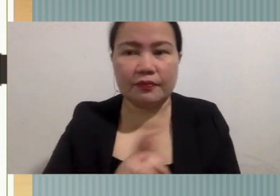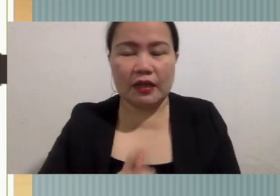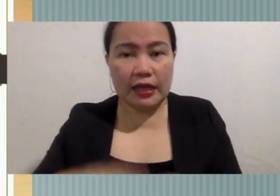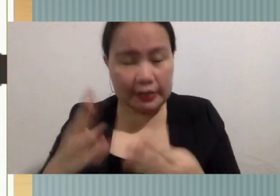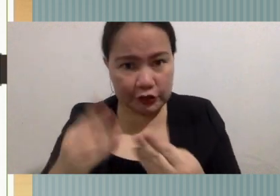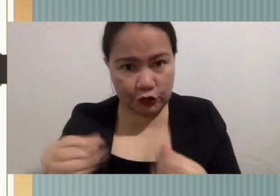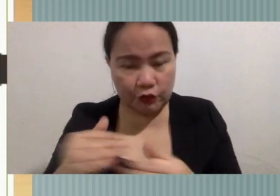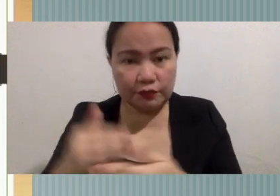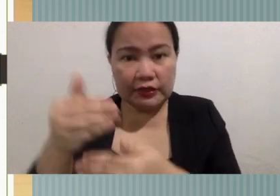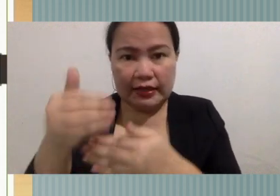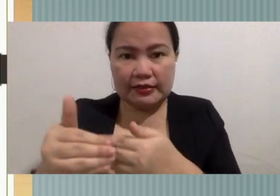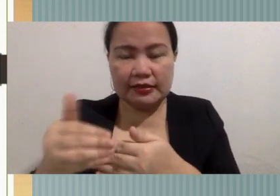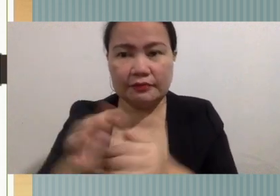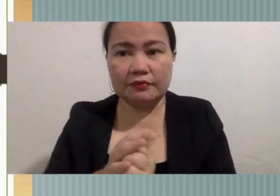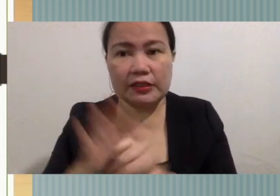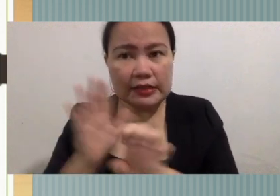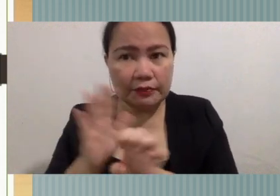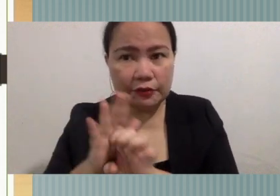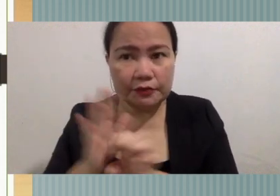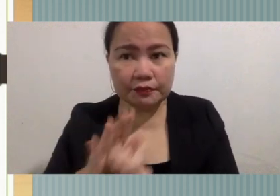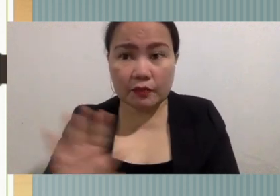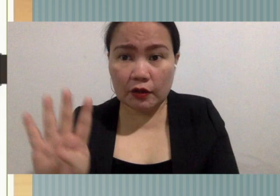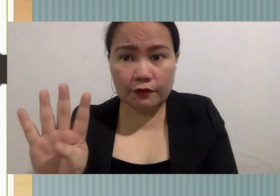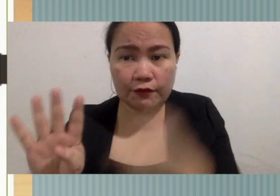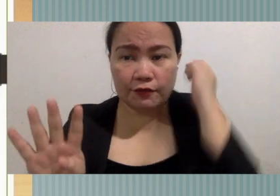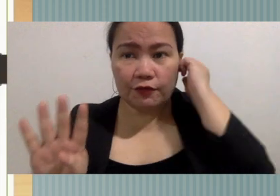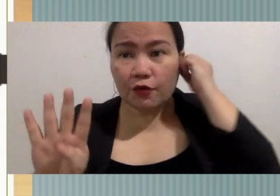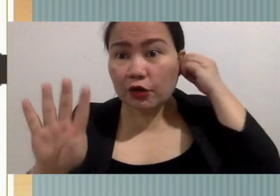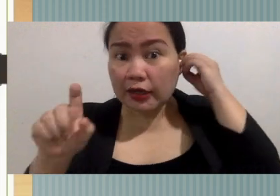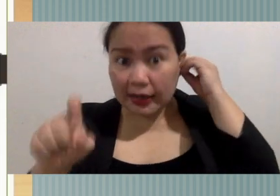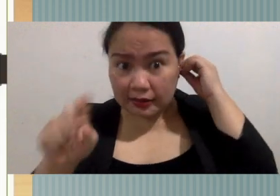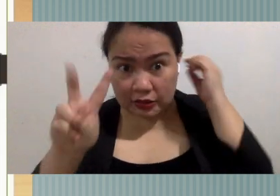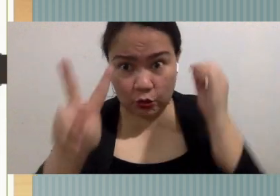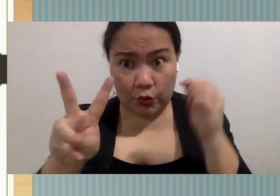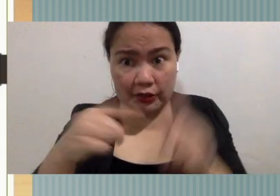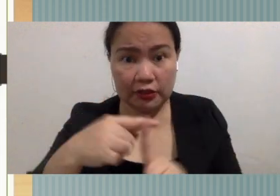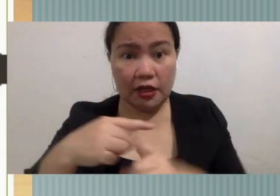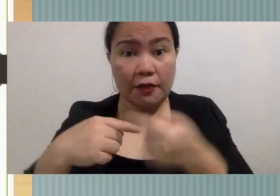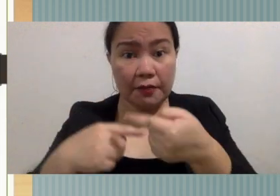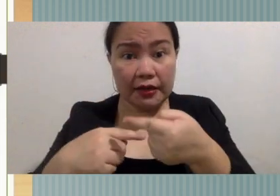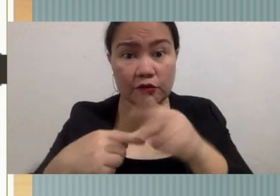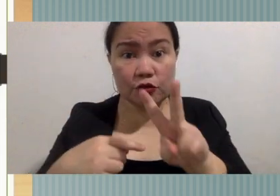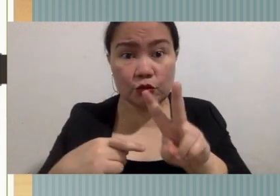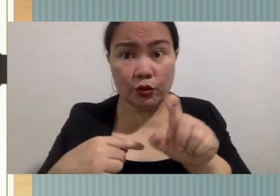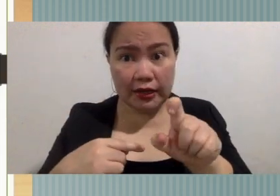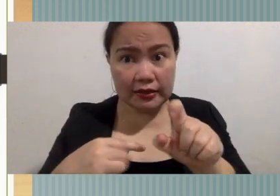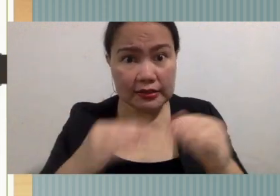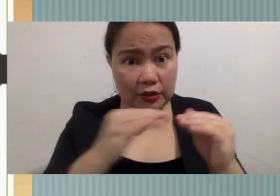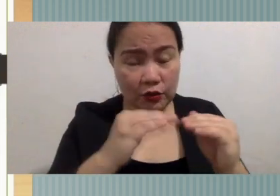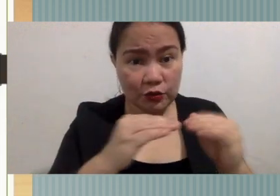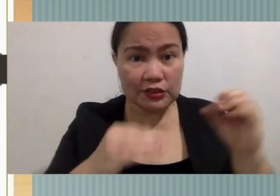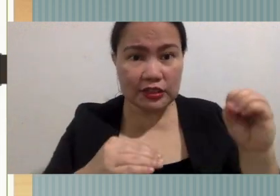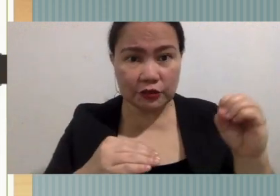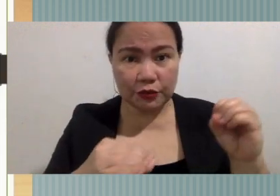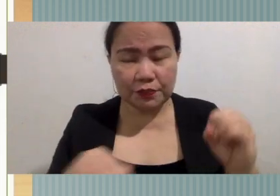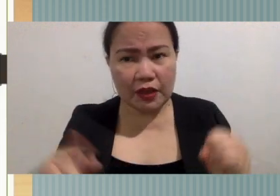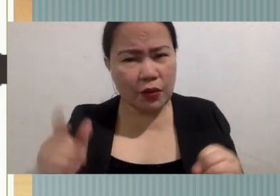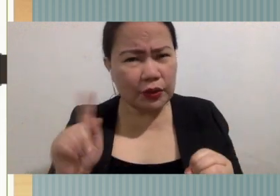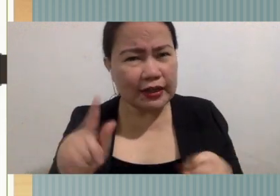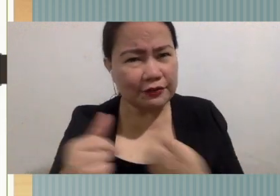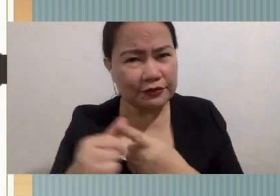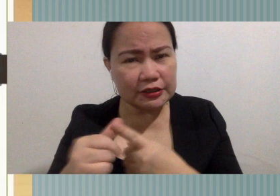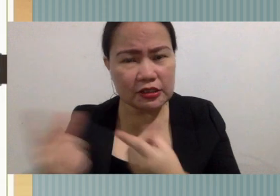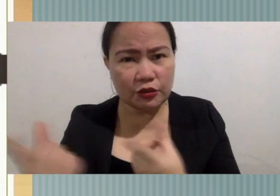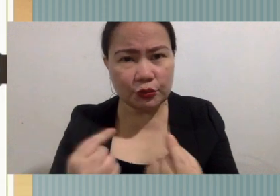Let's have another equation. 4x squared minus 2x is equal to 0. Again, anong